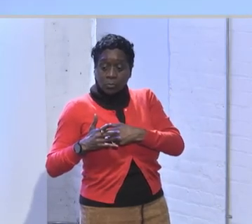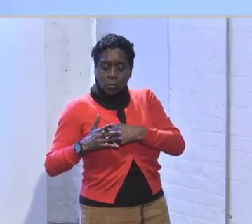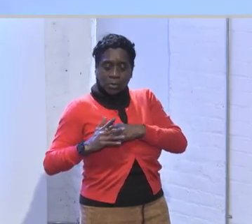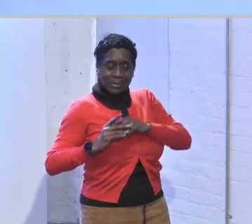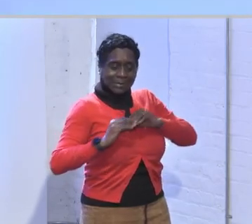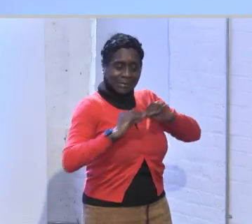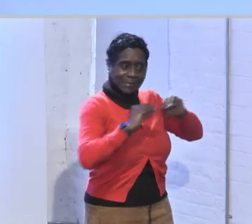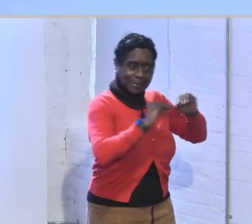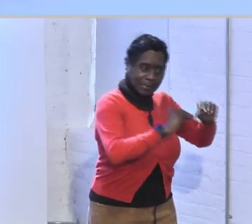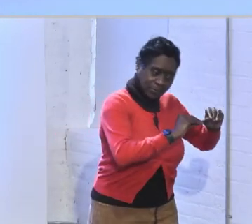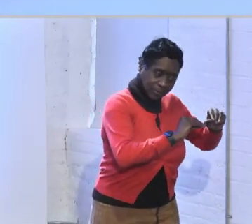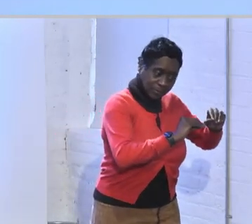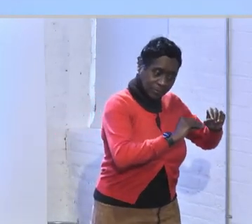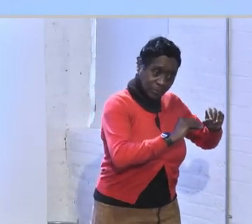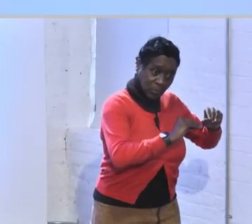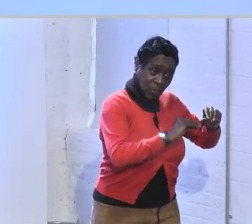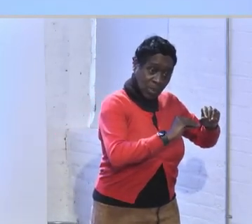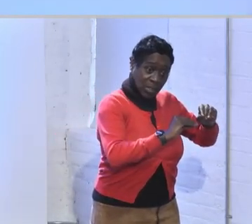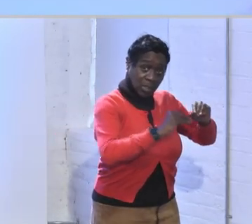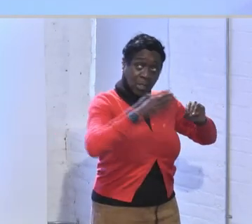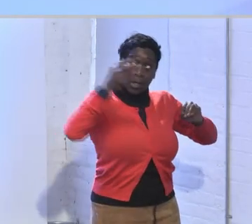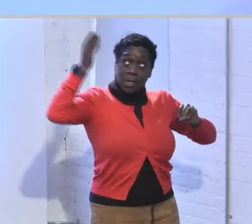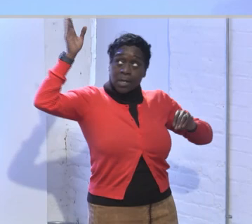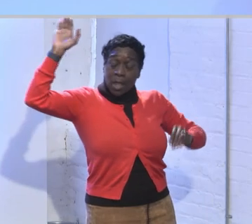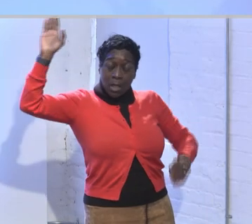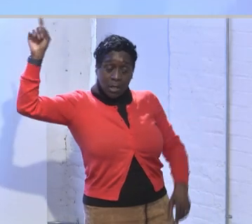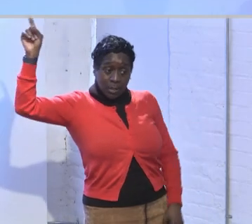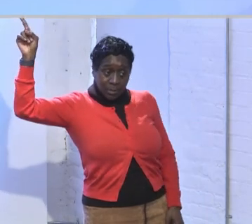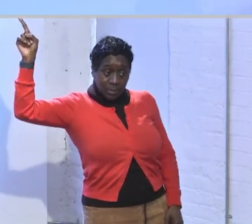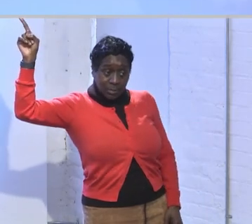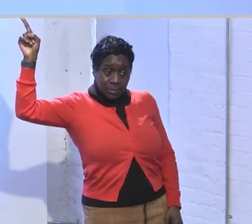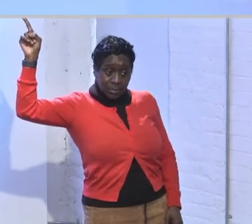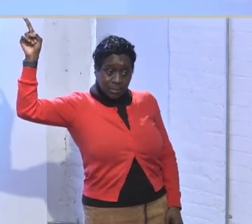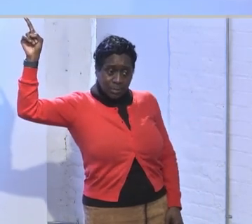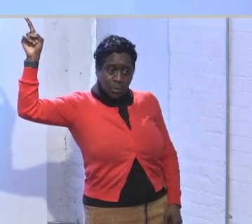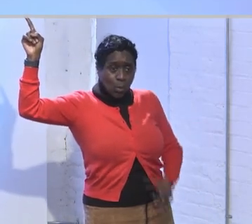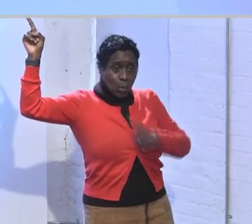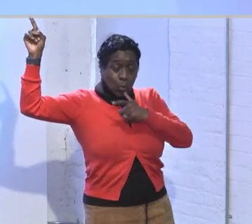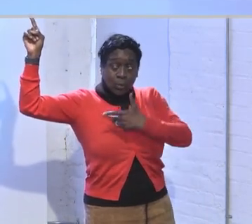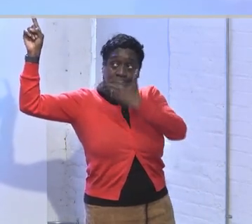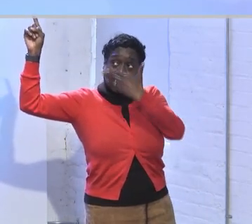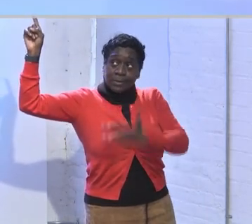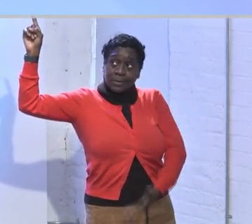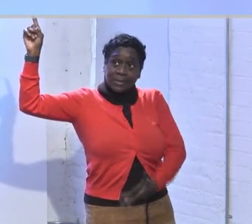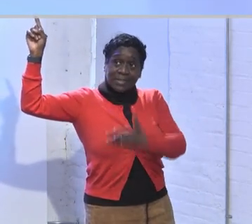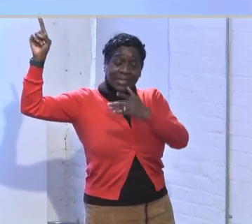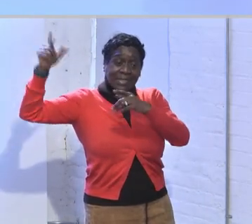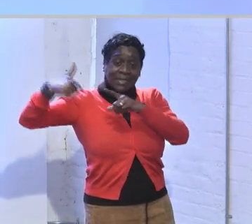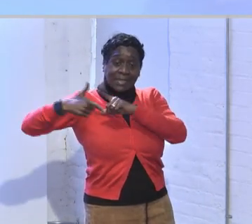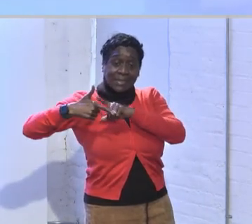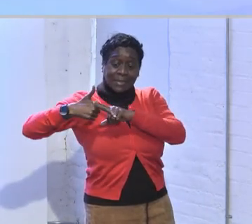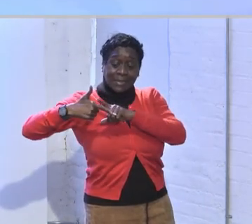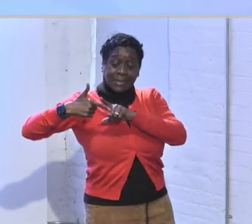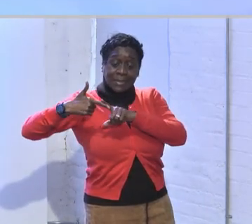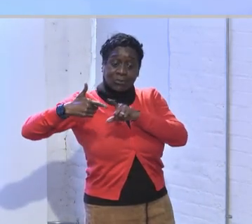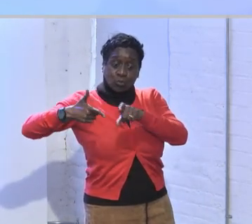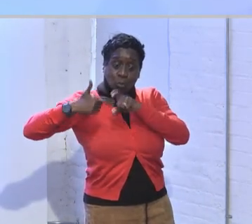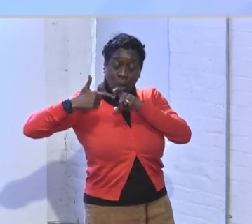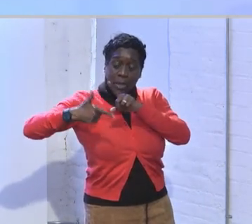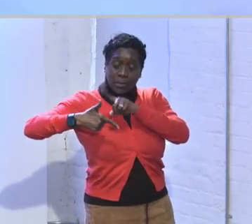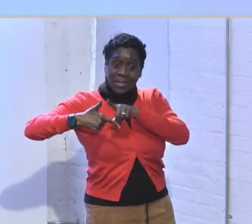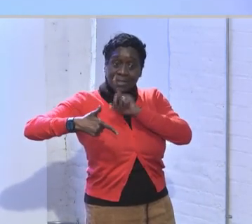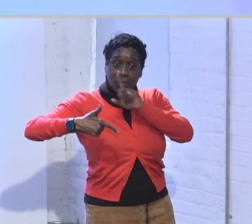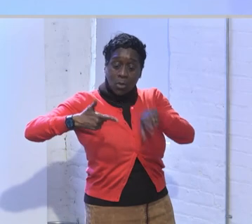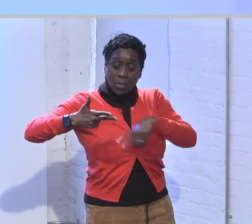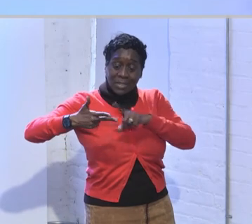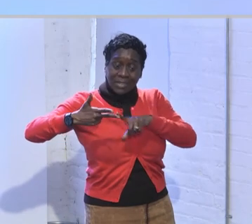teaching them. It starts with God. It starts with who he is, his statutes, his commands,